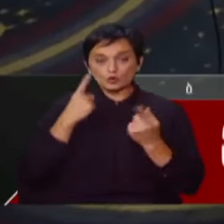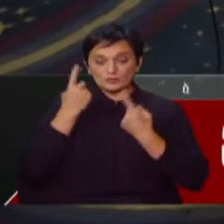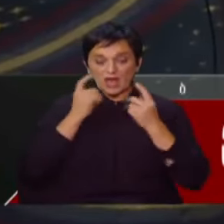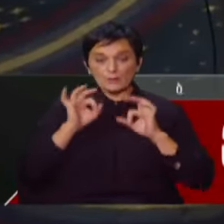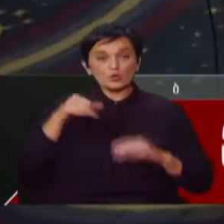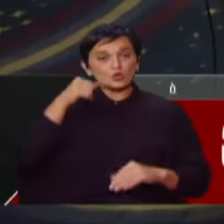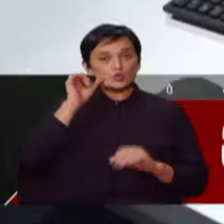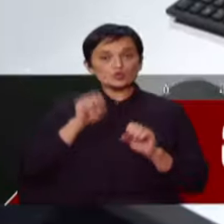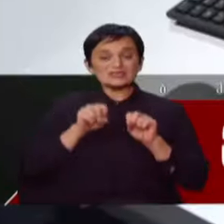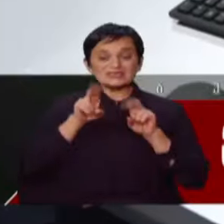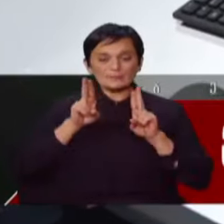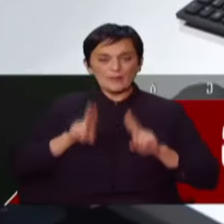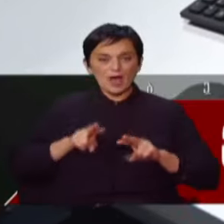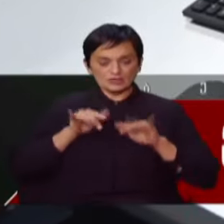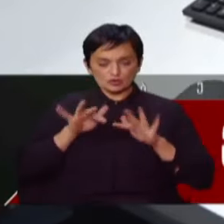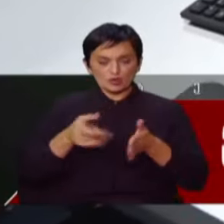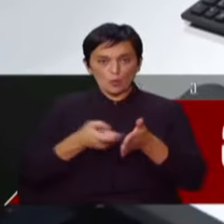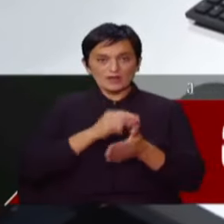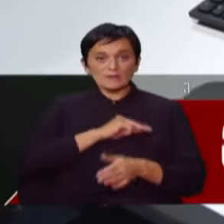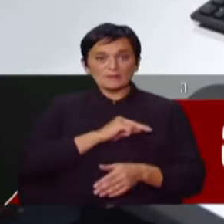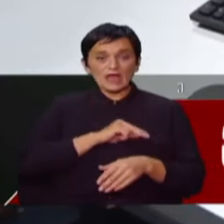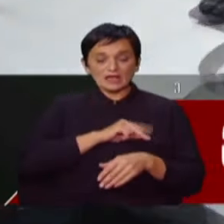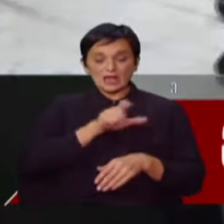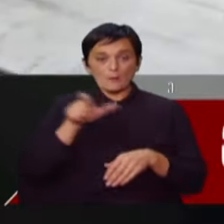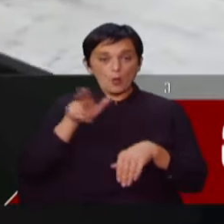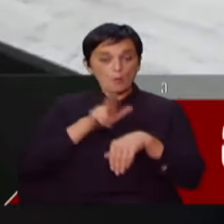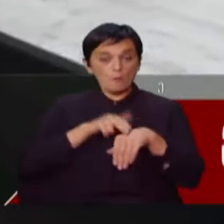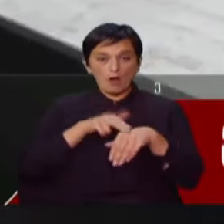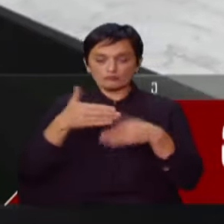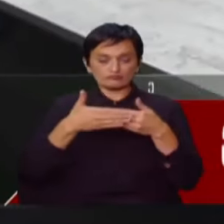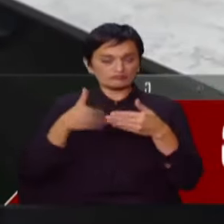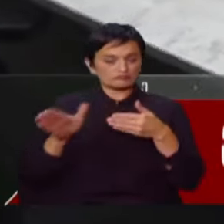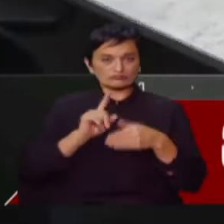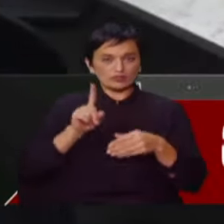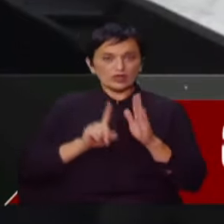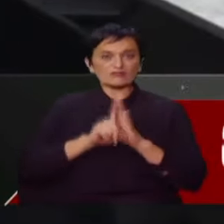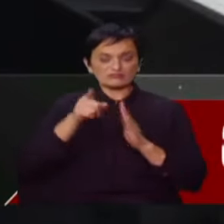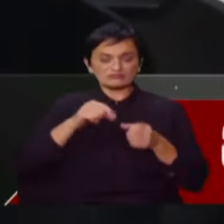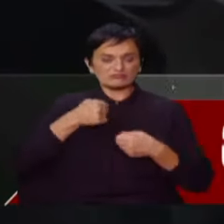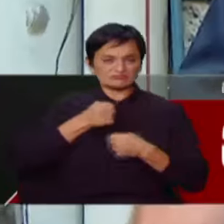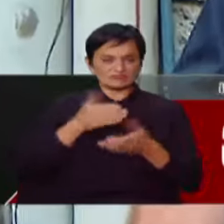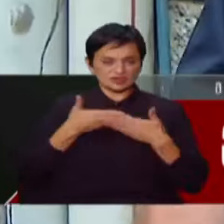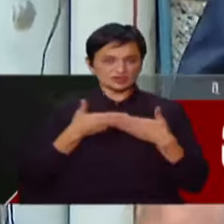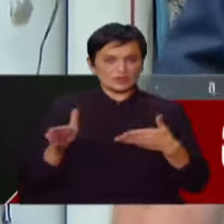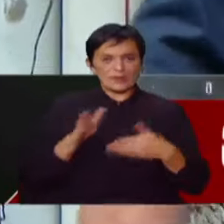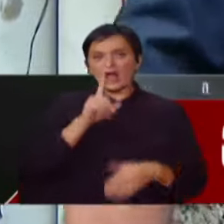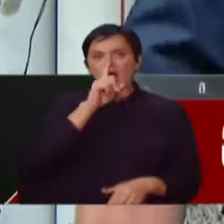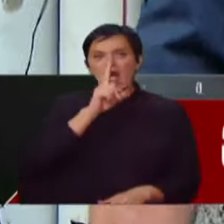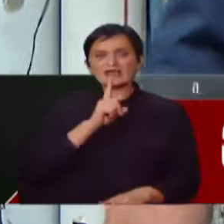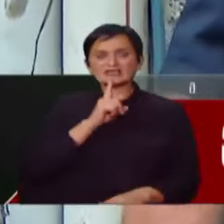Informatit, Kushin Spetsoperatis, Tanam Shomleba, Samartal Damsoleb, Ari Argauges, the Shemtrova Dashirdat.